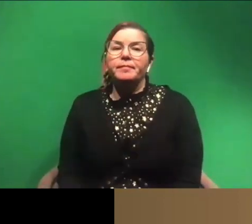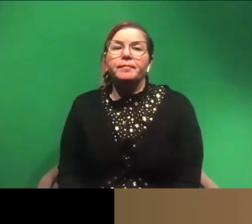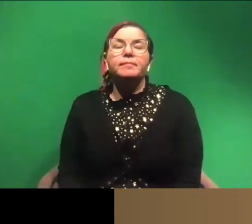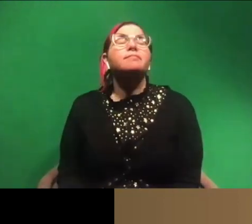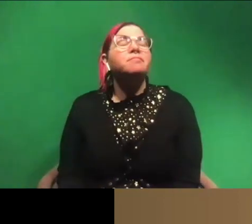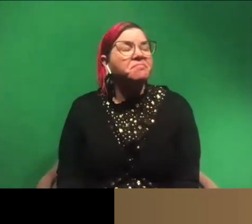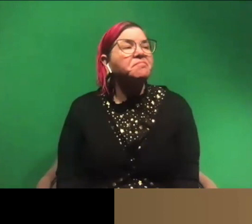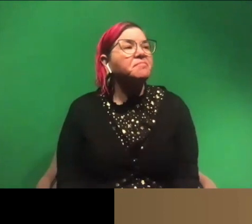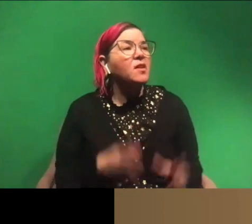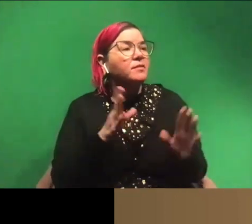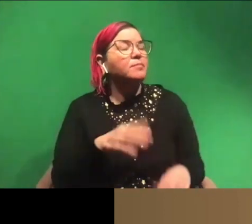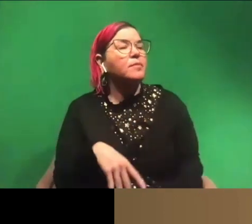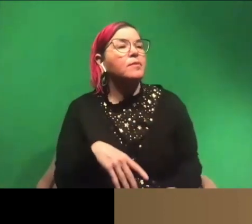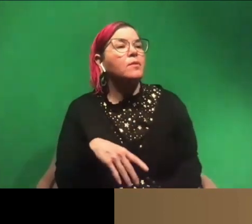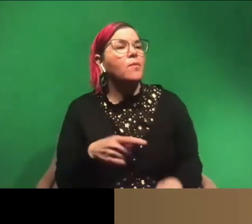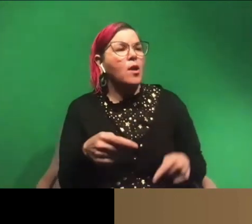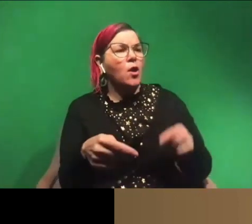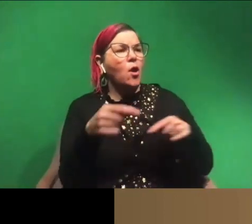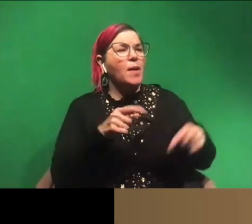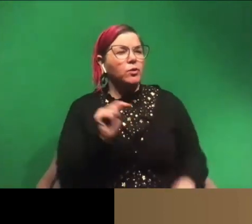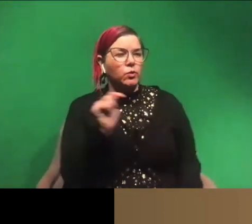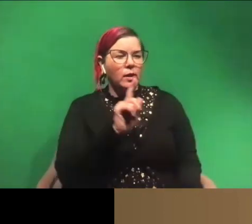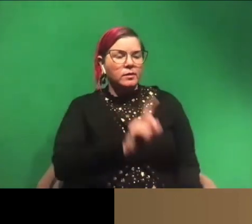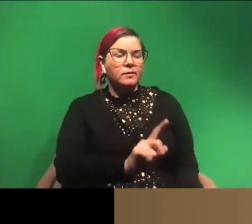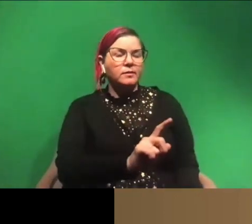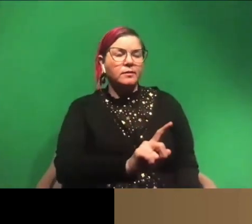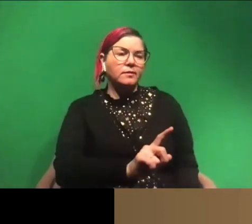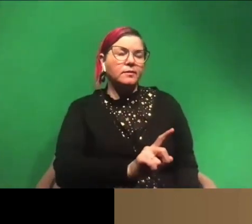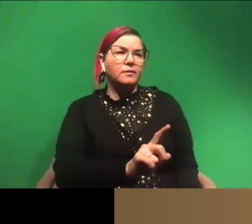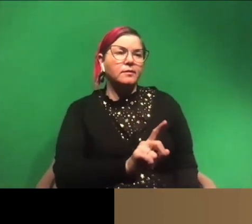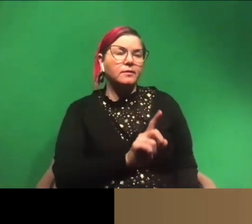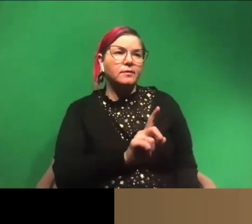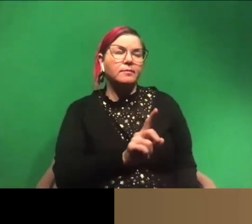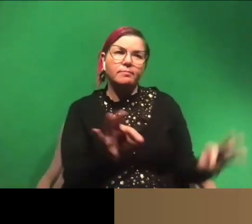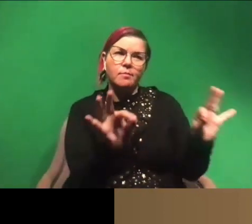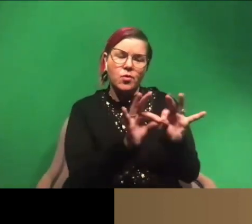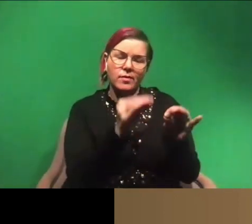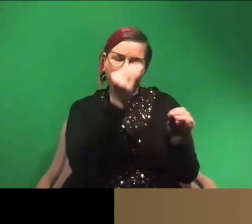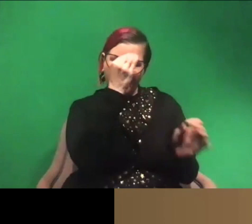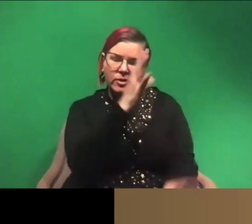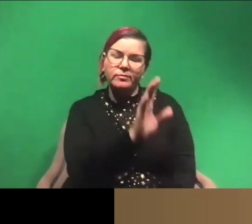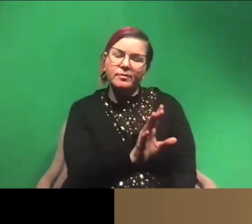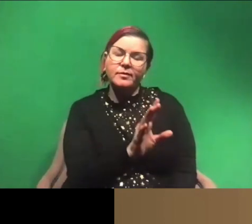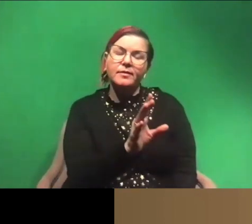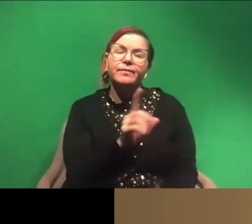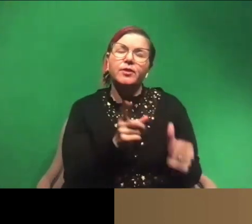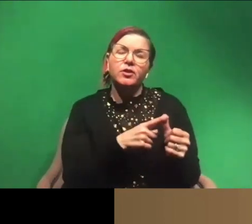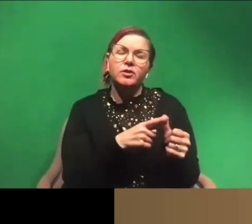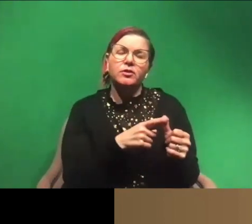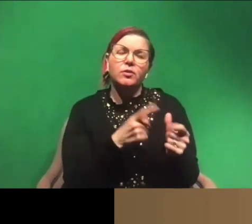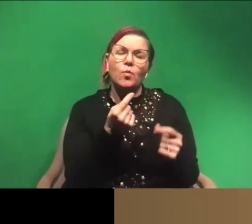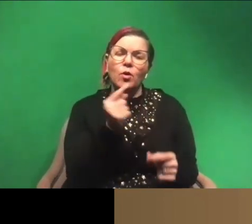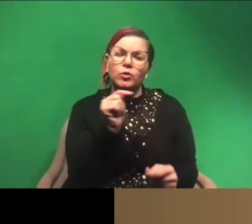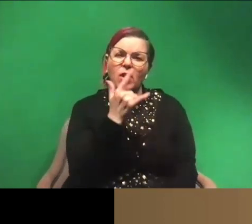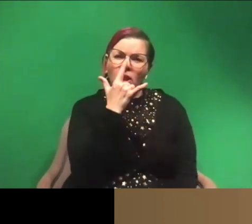Awesome. Okay, we want to go back to toilets for a minute because it's okay. This is important stuff. So first of all, what does the toilet look